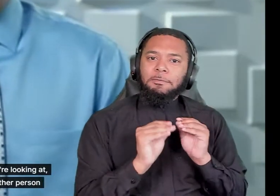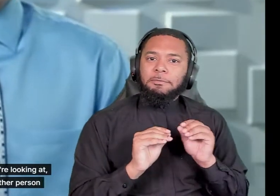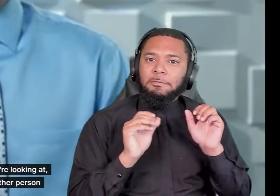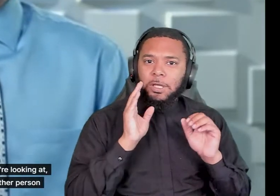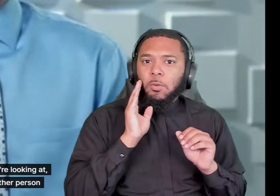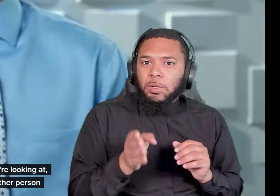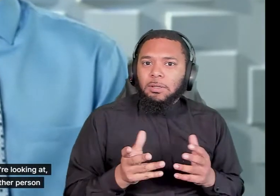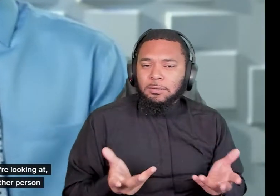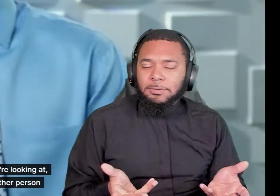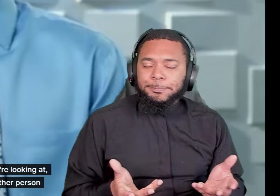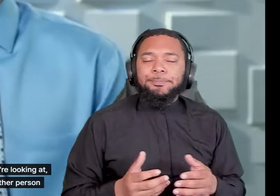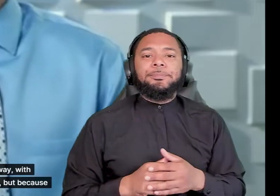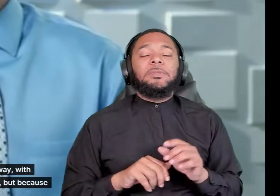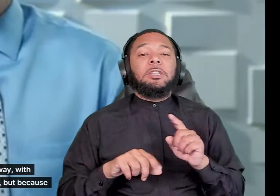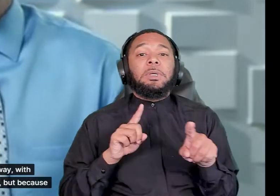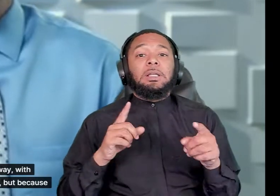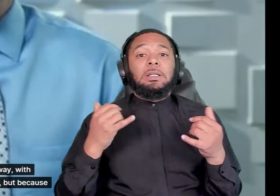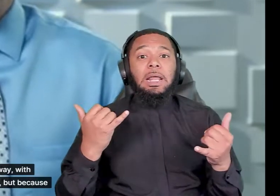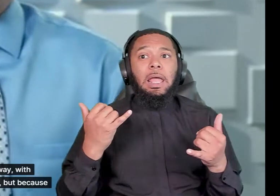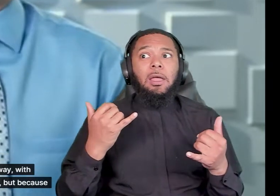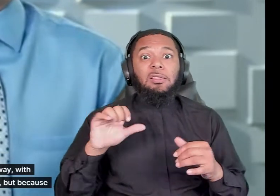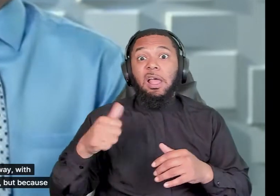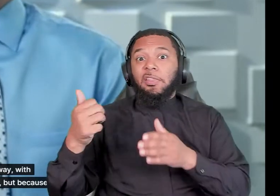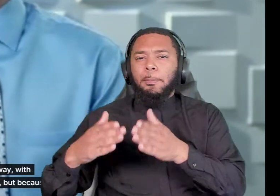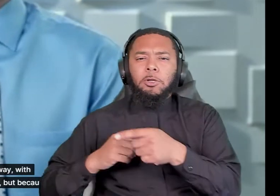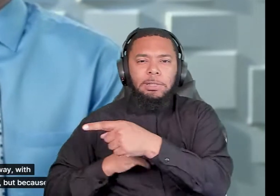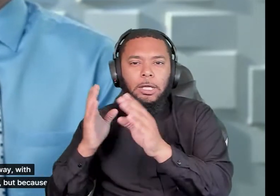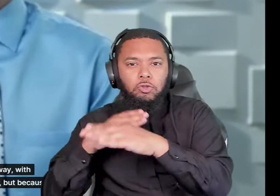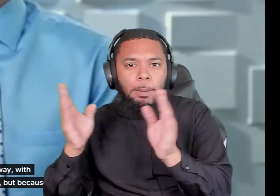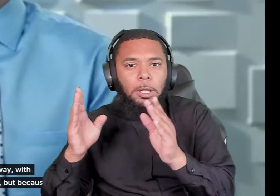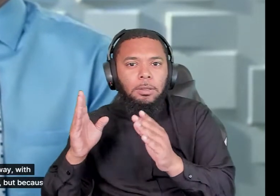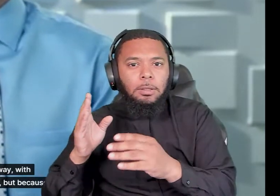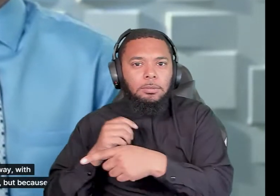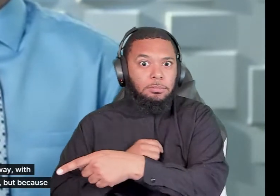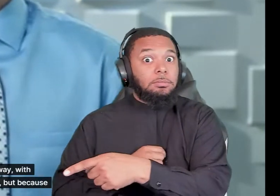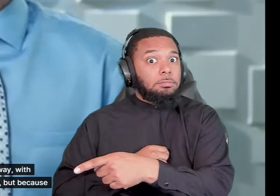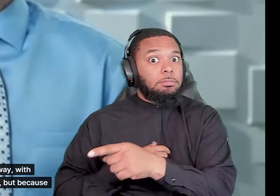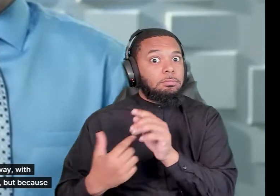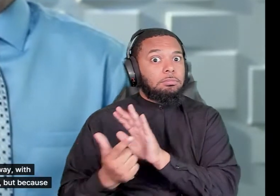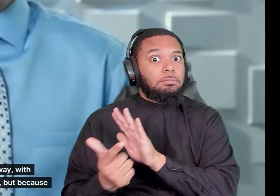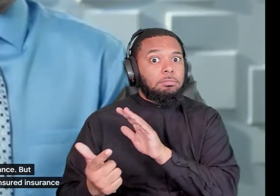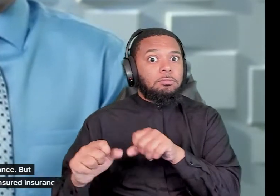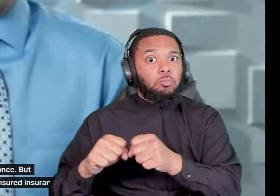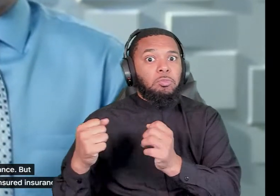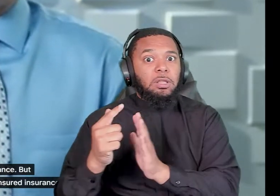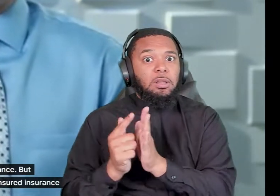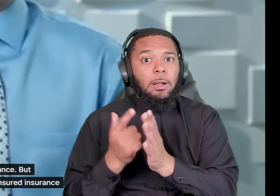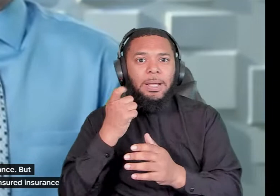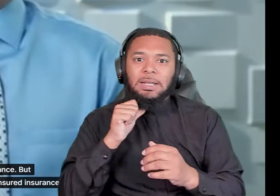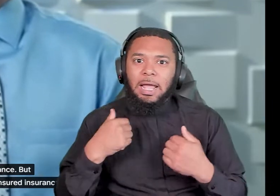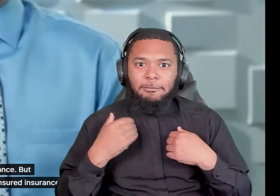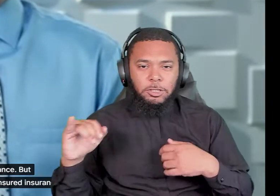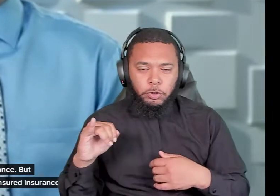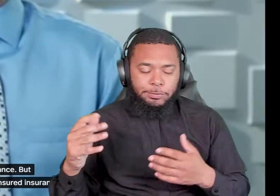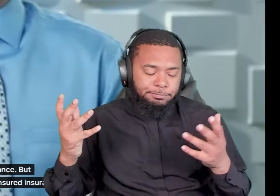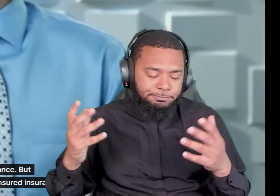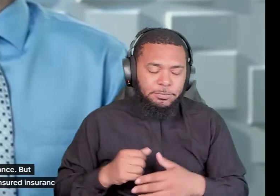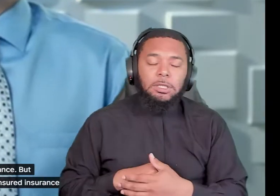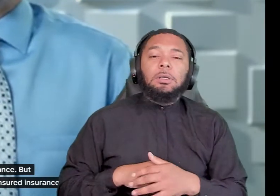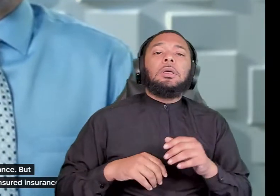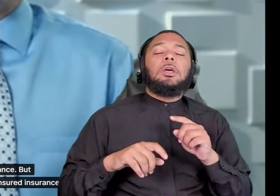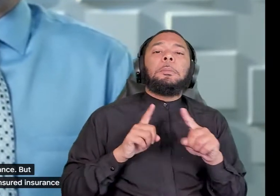looking at, you know, now that the other person got in trouble, by the way, with the law, they got in trouble, but because they didn't have insurance. But